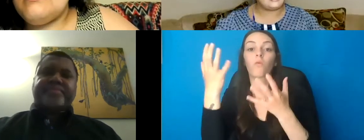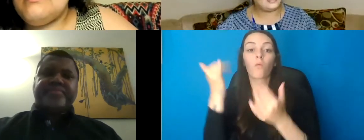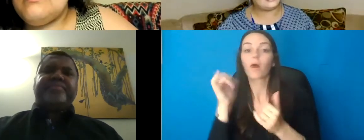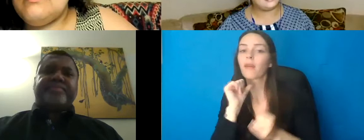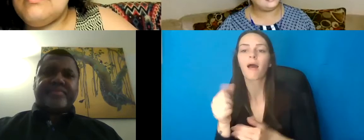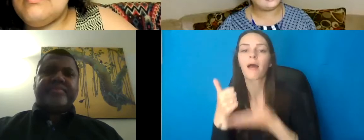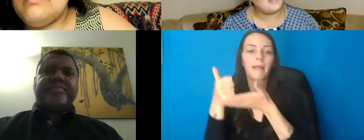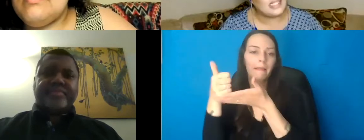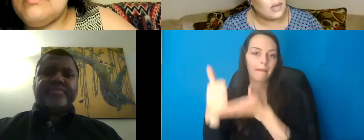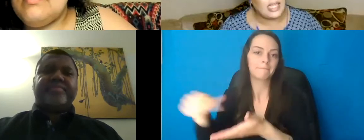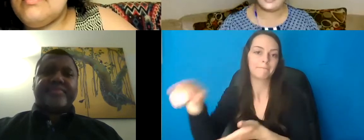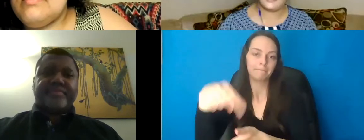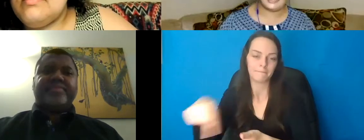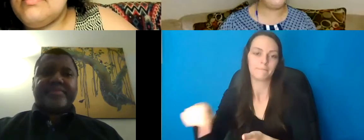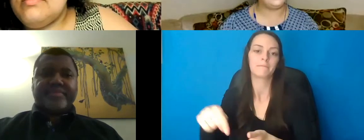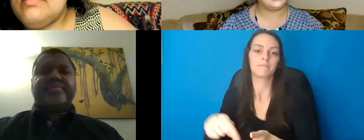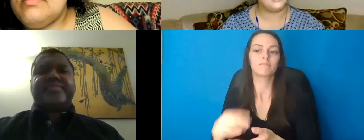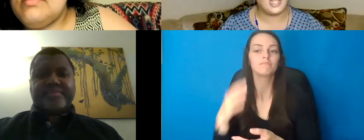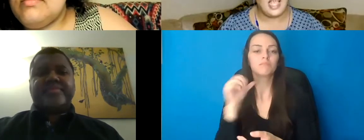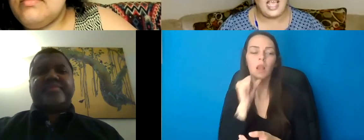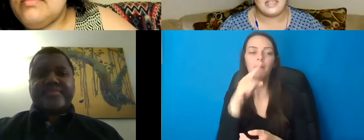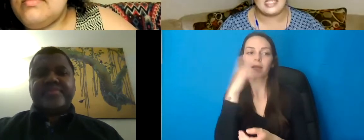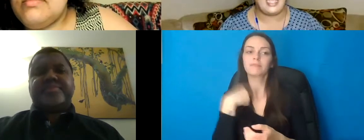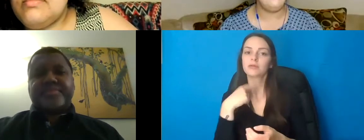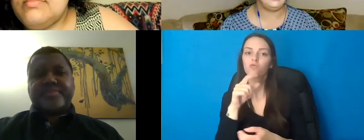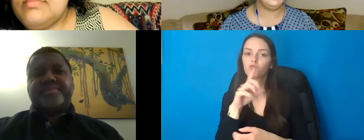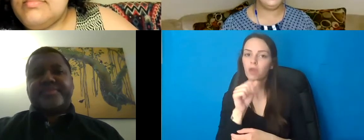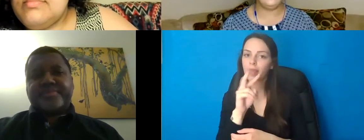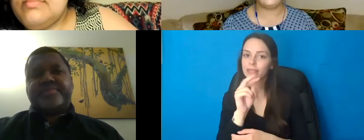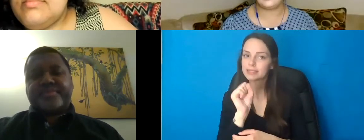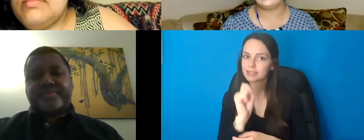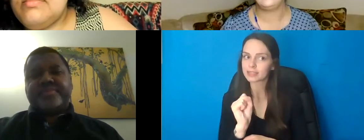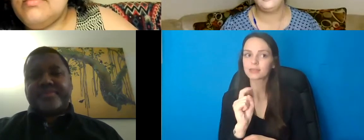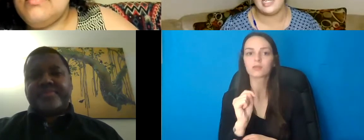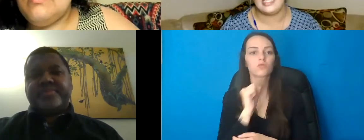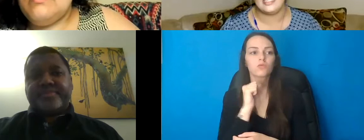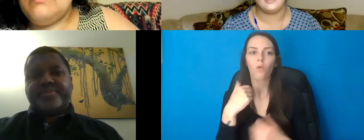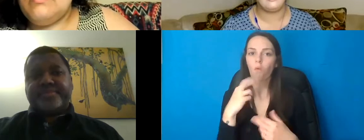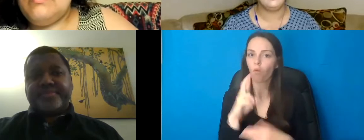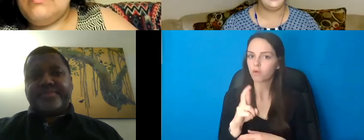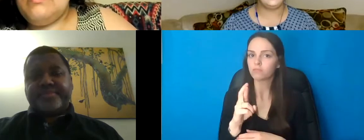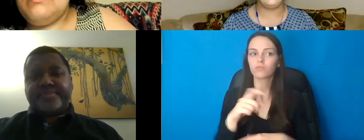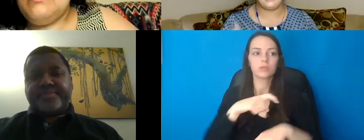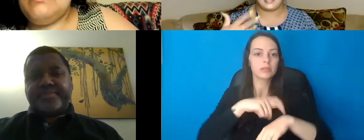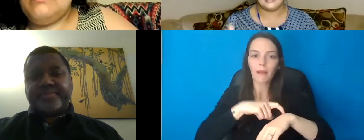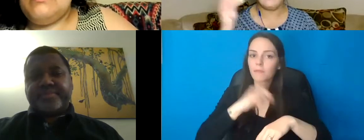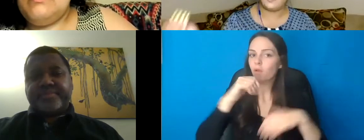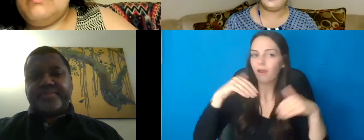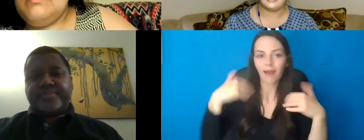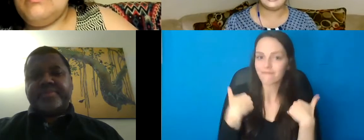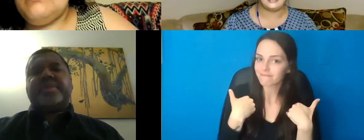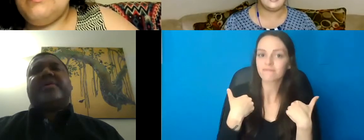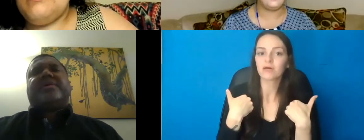not because I'm racist, or it's not because I don't have the time to deal with you, or because I don't want to deal with you. It's because of